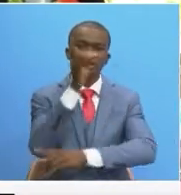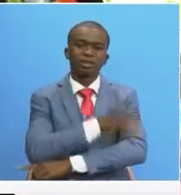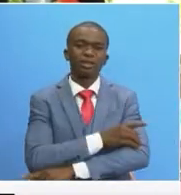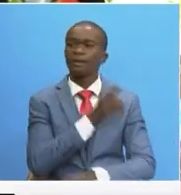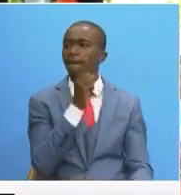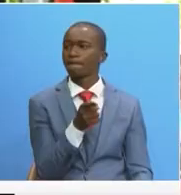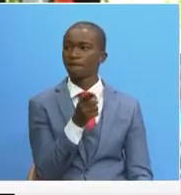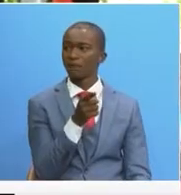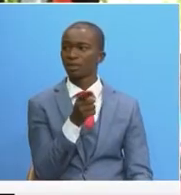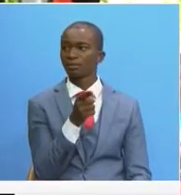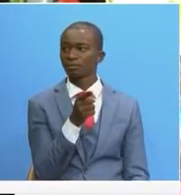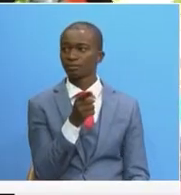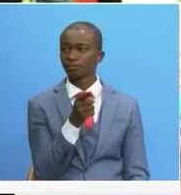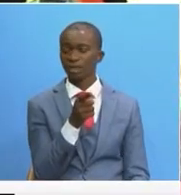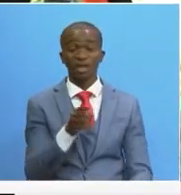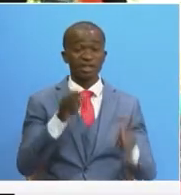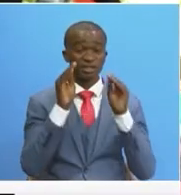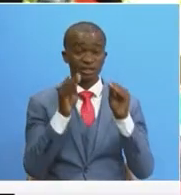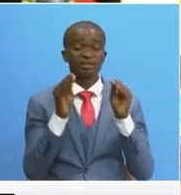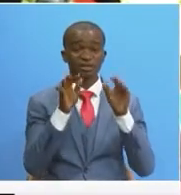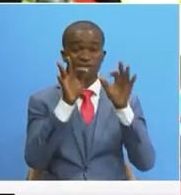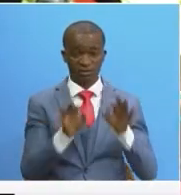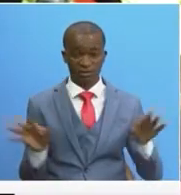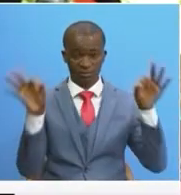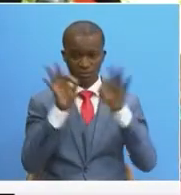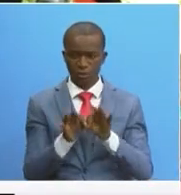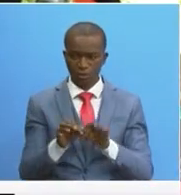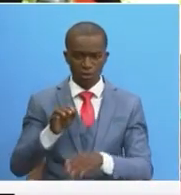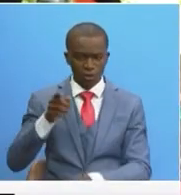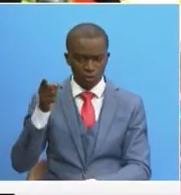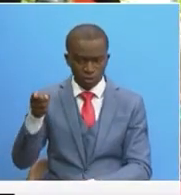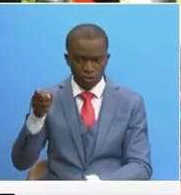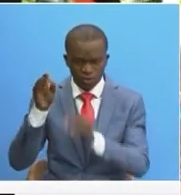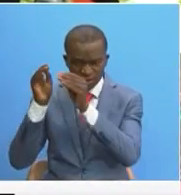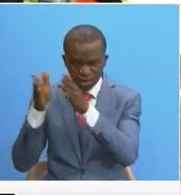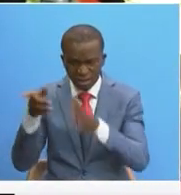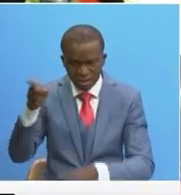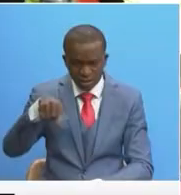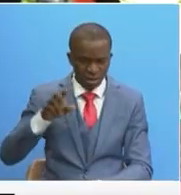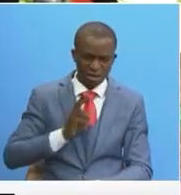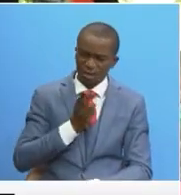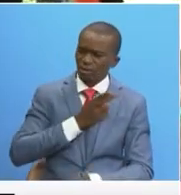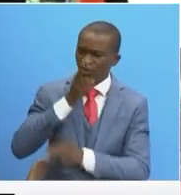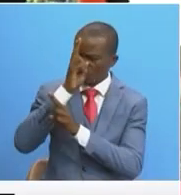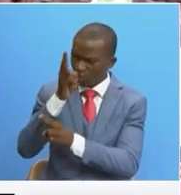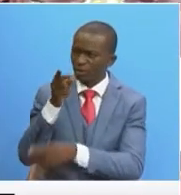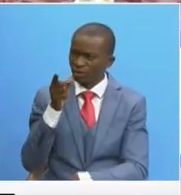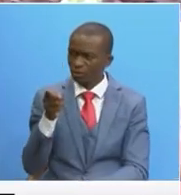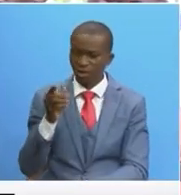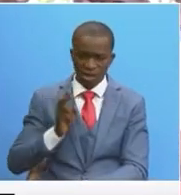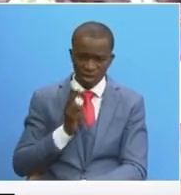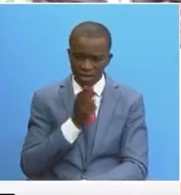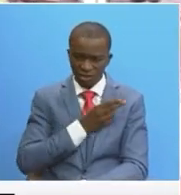teaching. As we honor you, our dedicated teachers, we recognize the